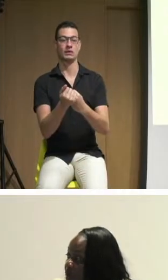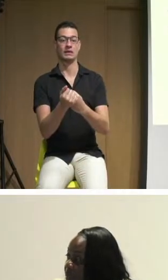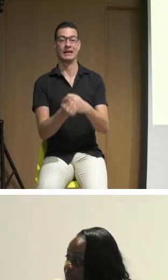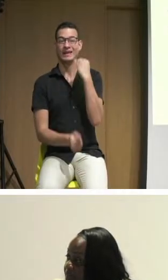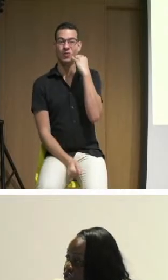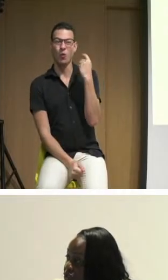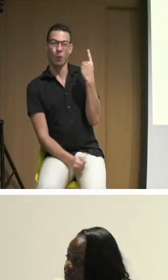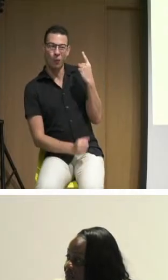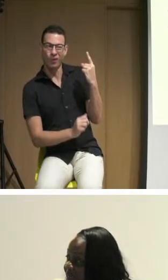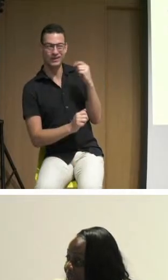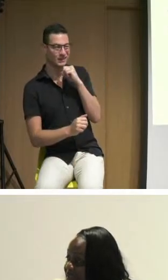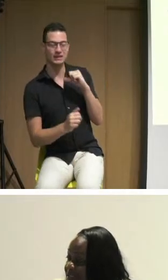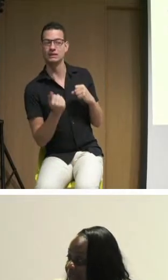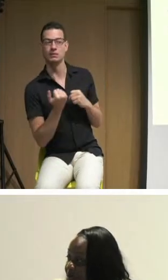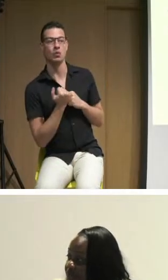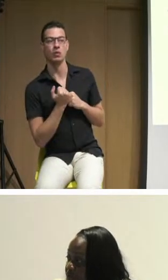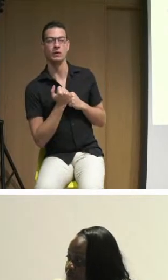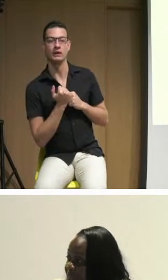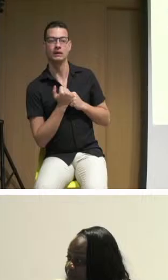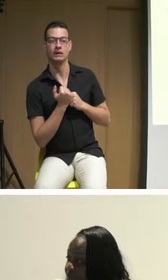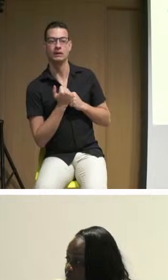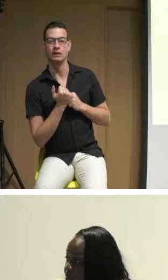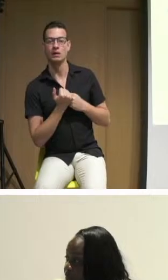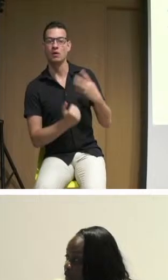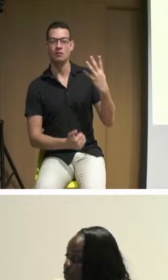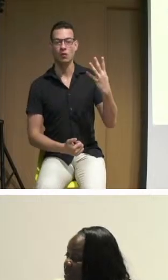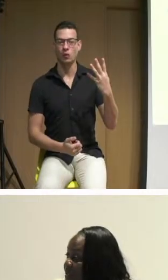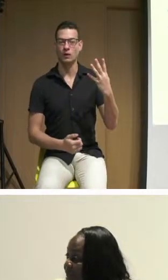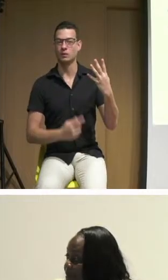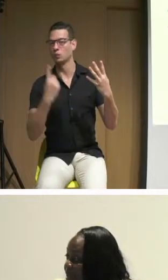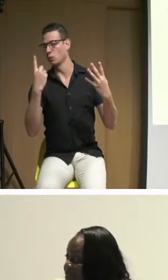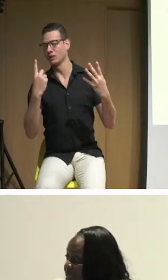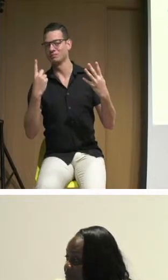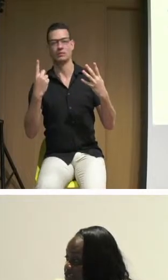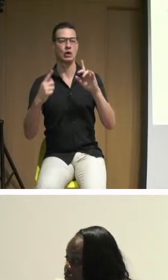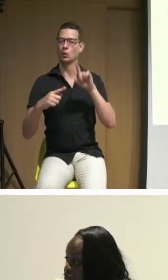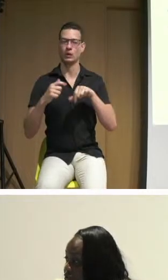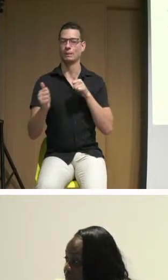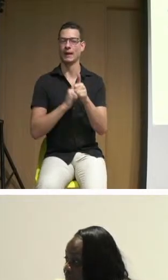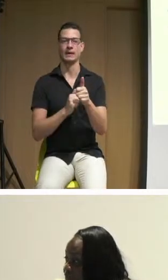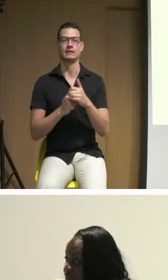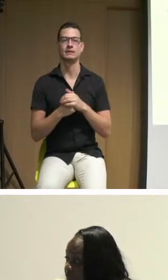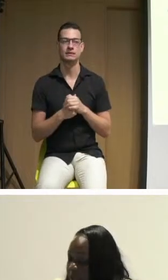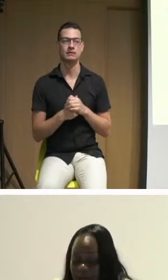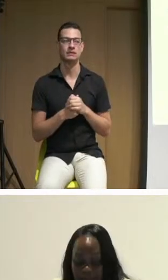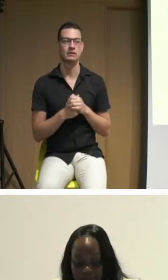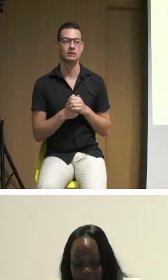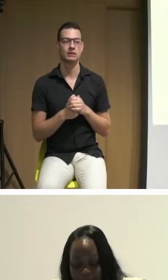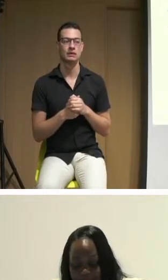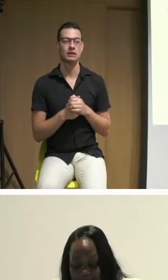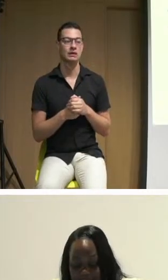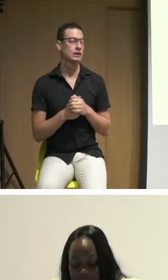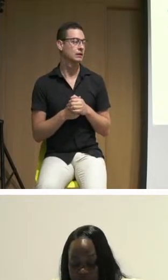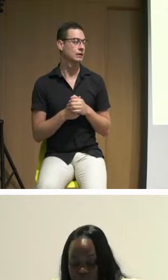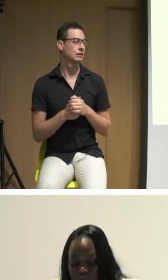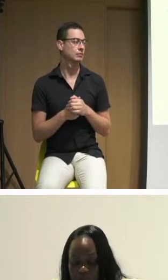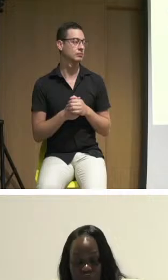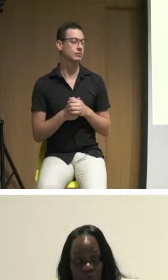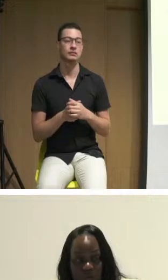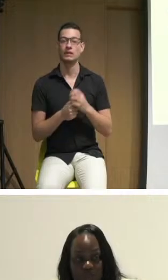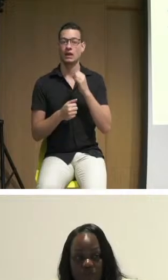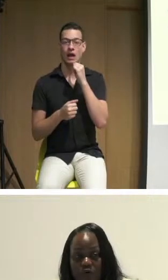were one commissioner that did not affirm that vote, we could not pass that resolution. I am not asking for